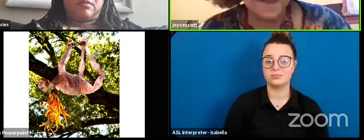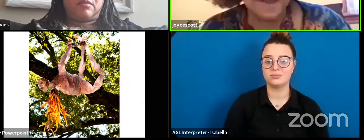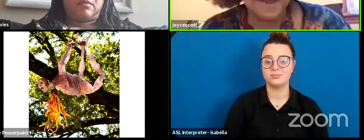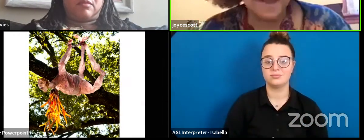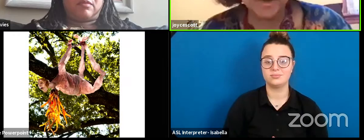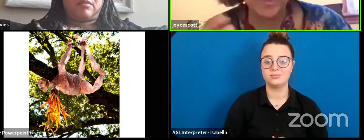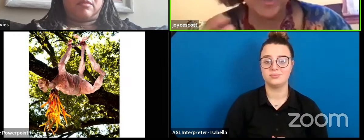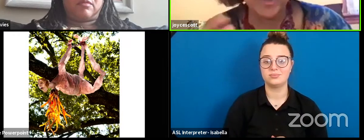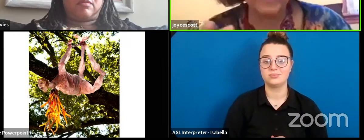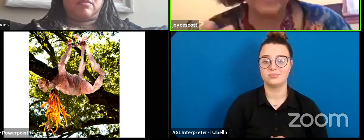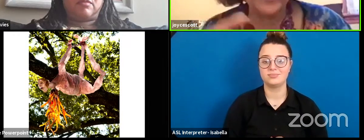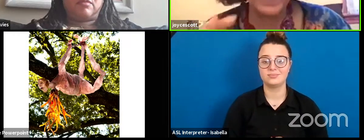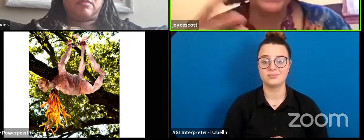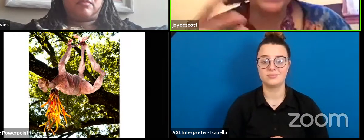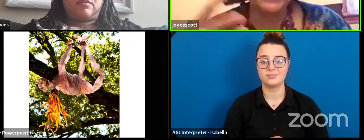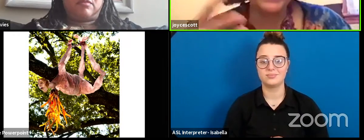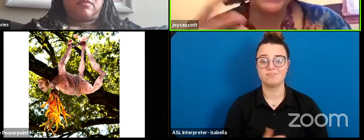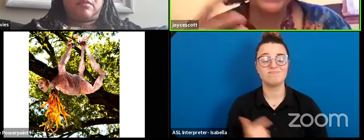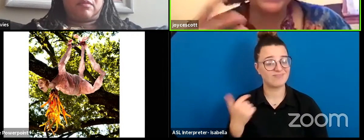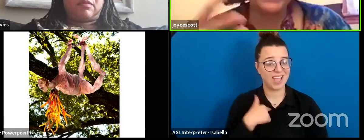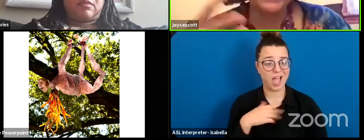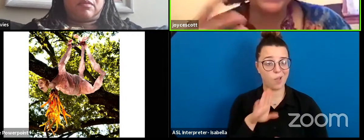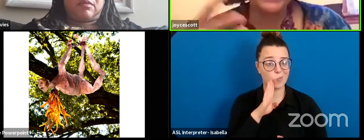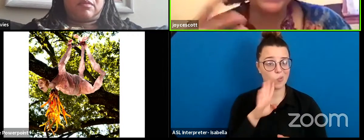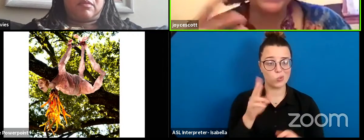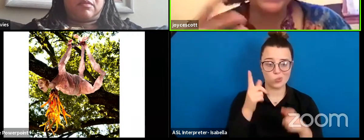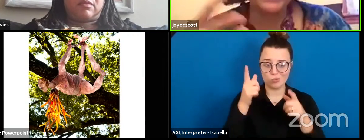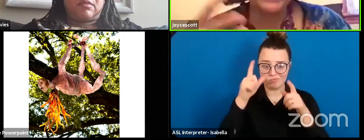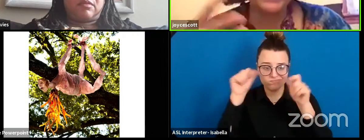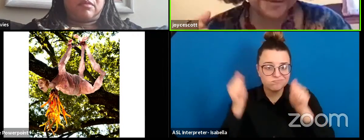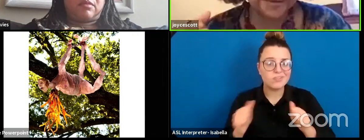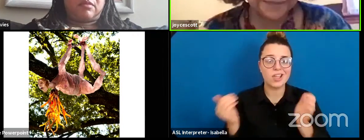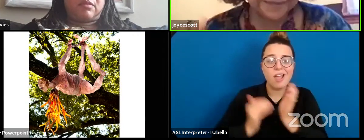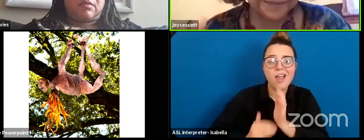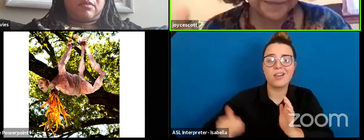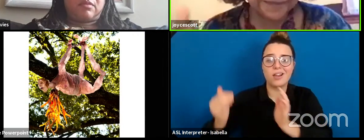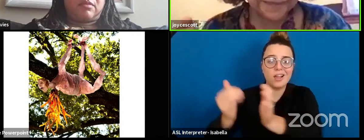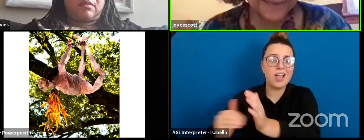I'm going to work with her again and rework her. Next.